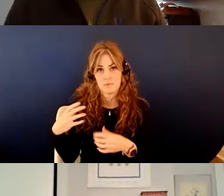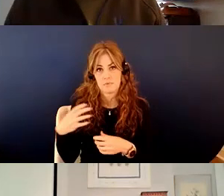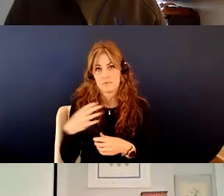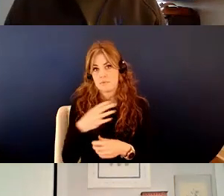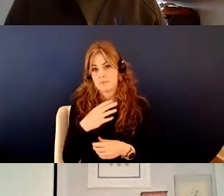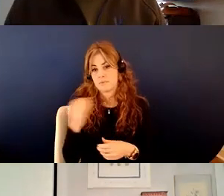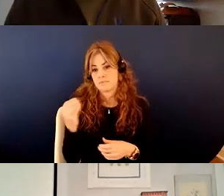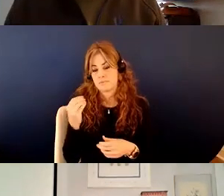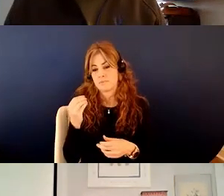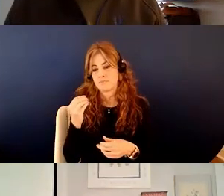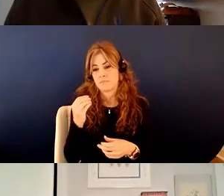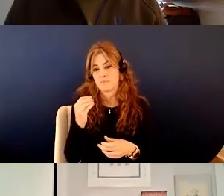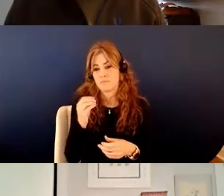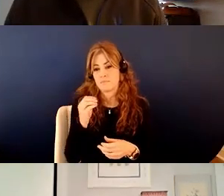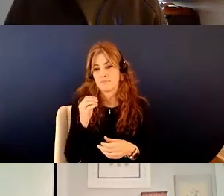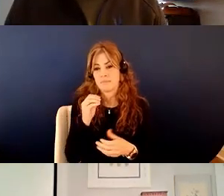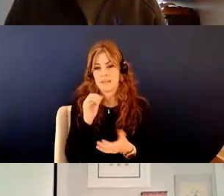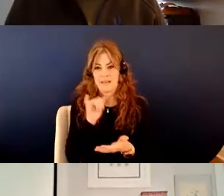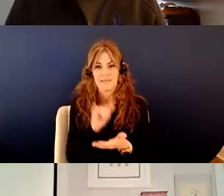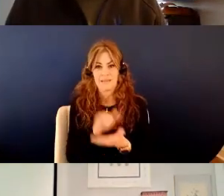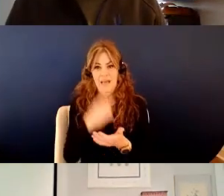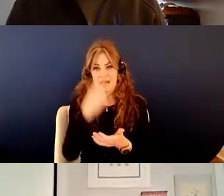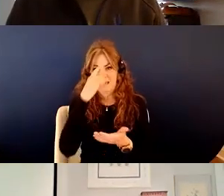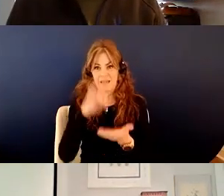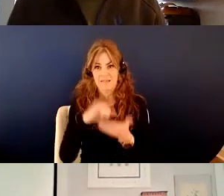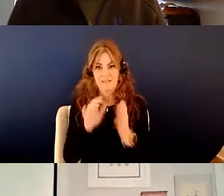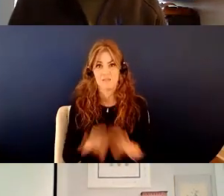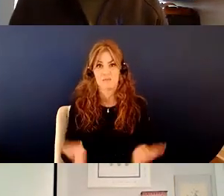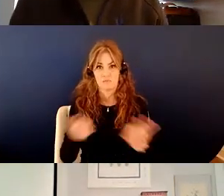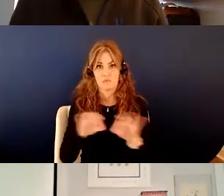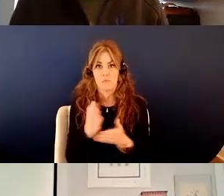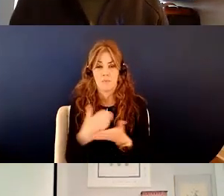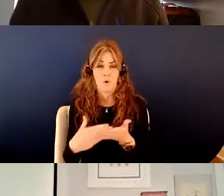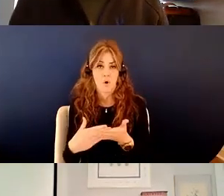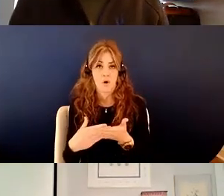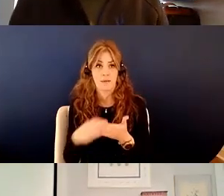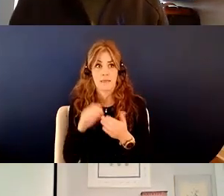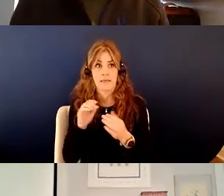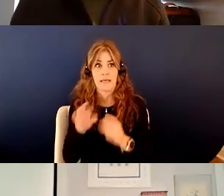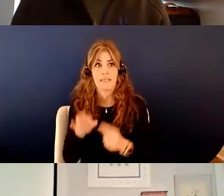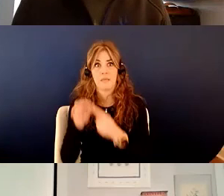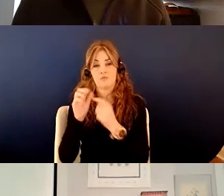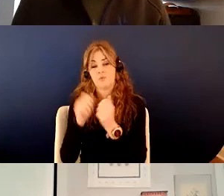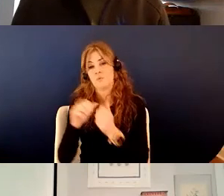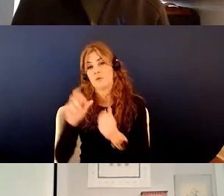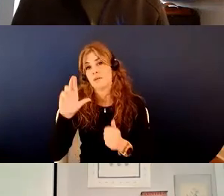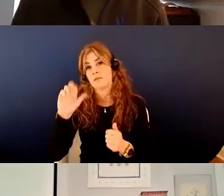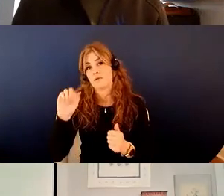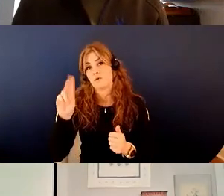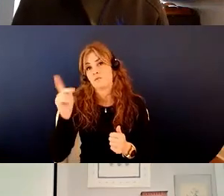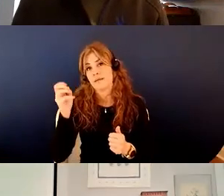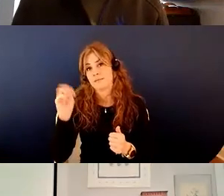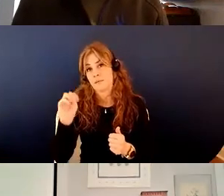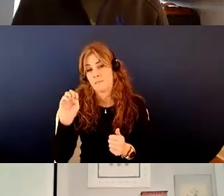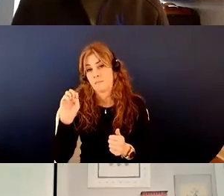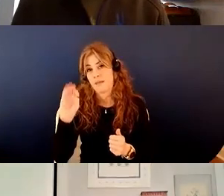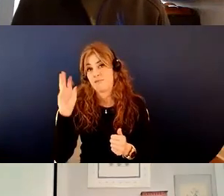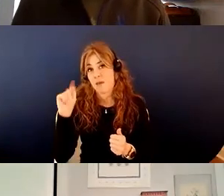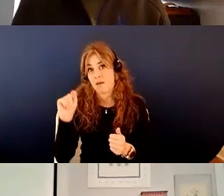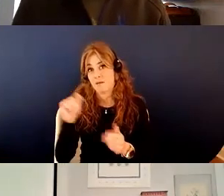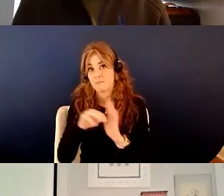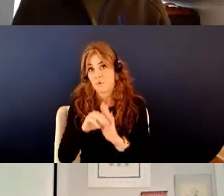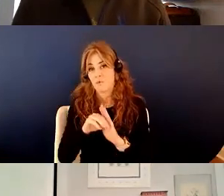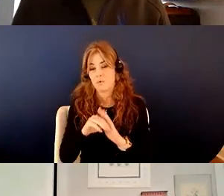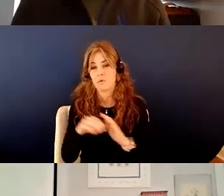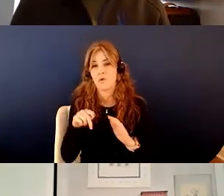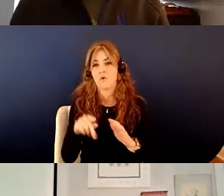that's, I think that's a critical part, especially when you're doing random effects models. Keep in mind, when you're doing random effects models, you're